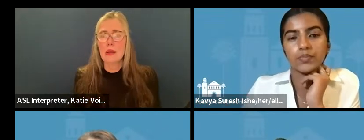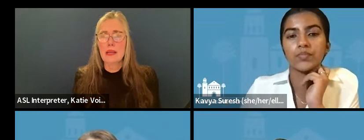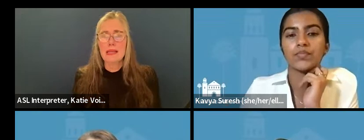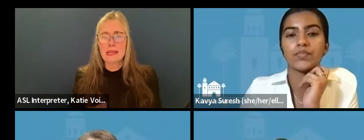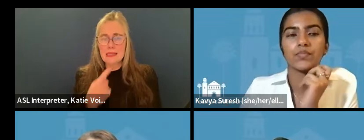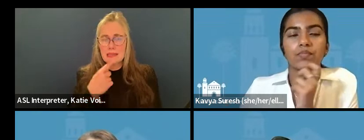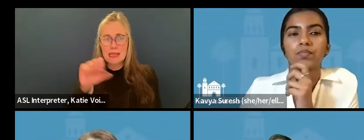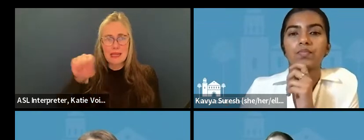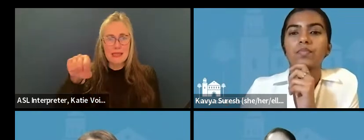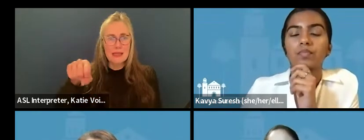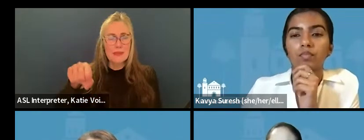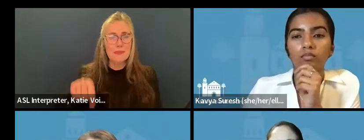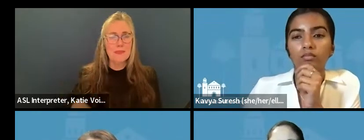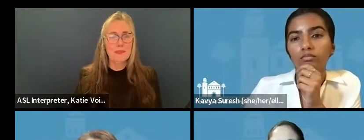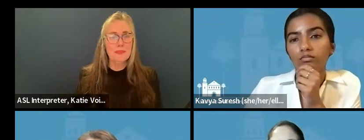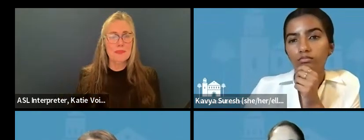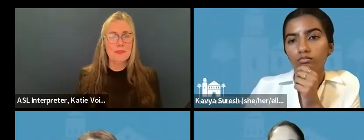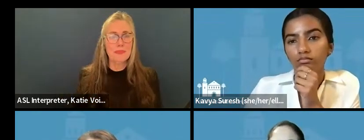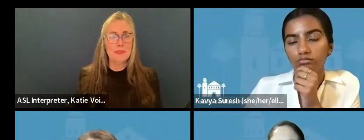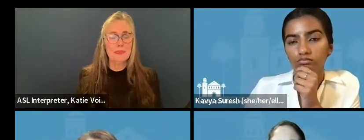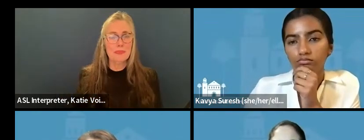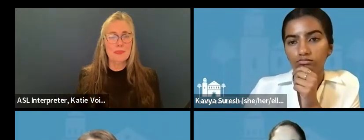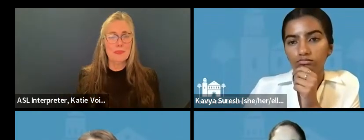Yes. Okay.